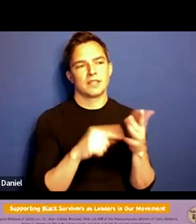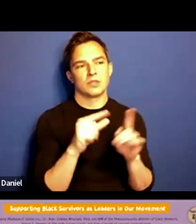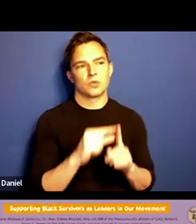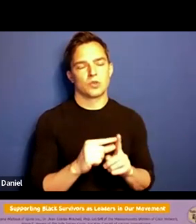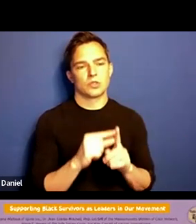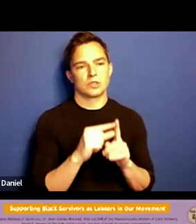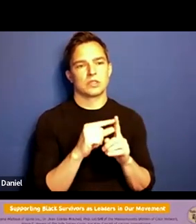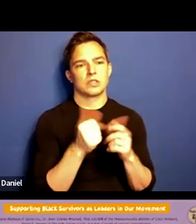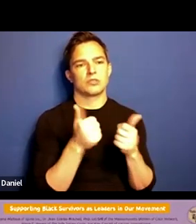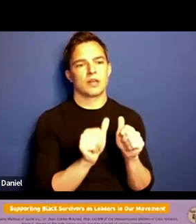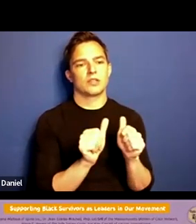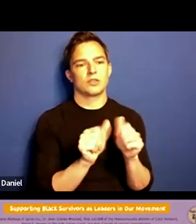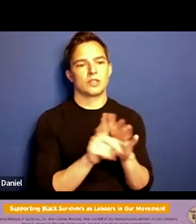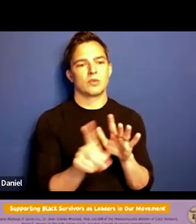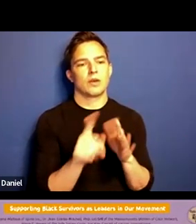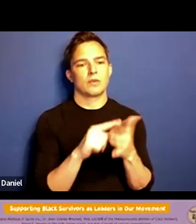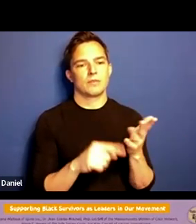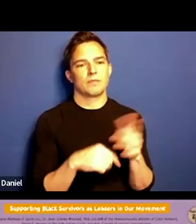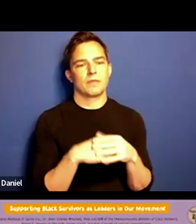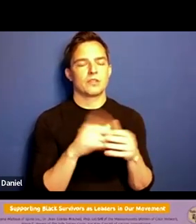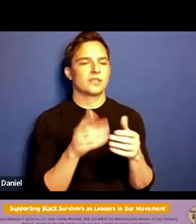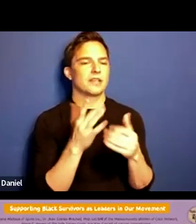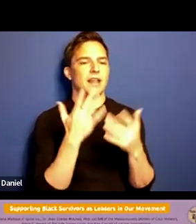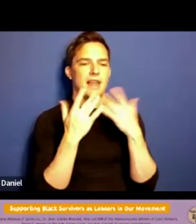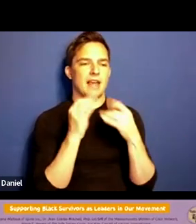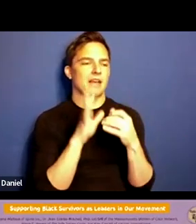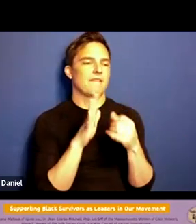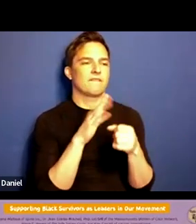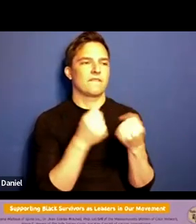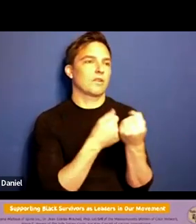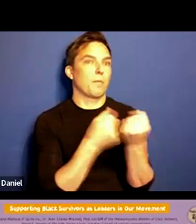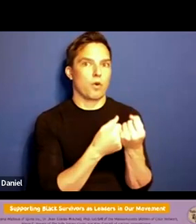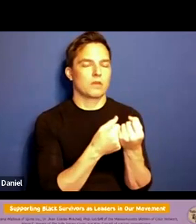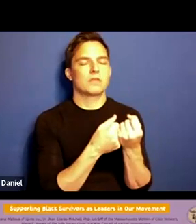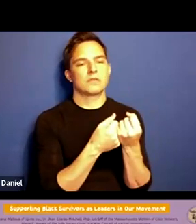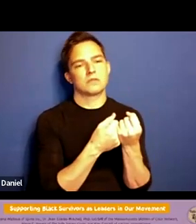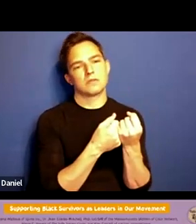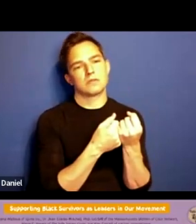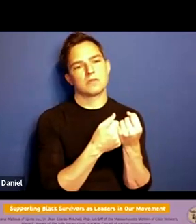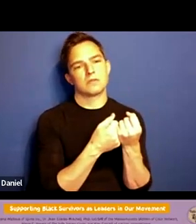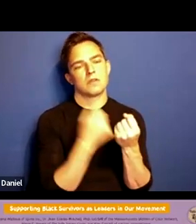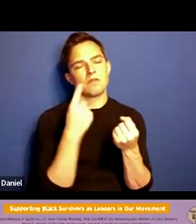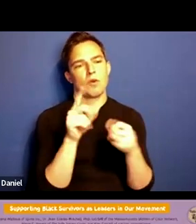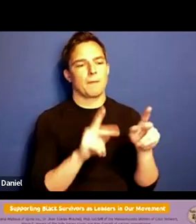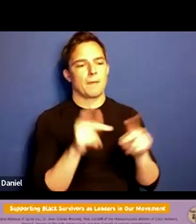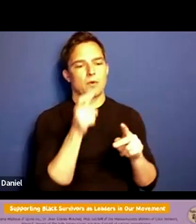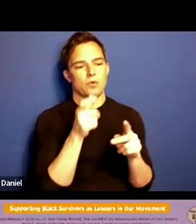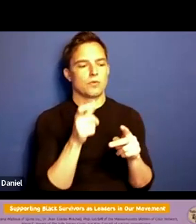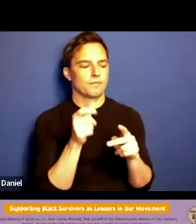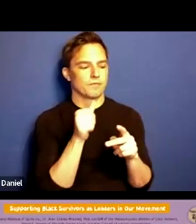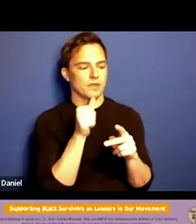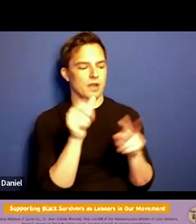words and try to get away with them. But it's just a lack of support for people that are not what they